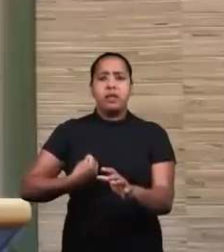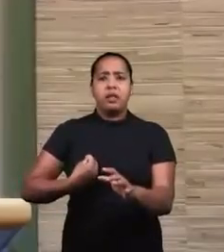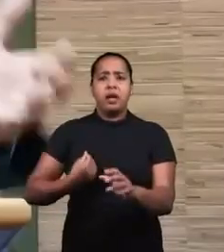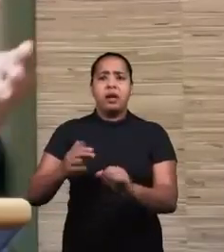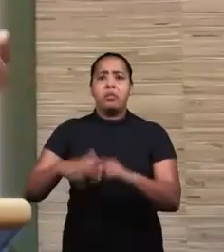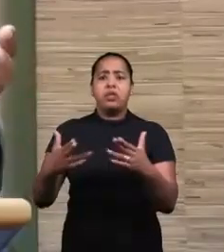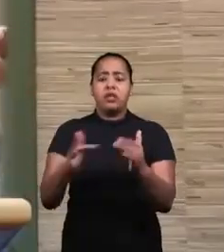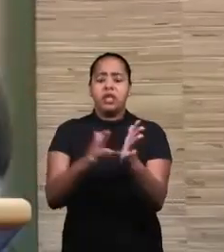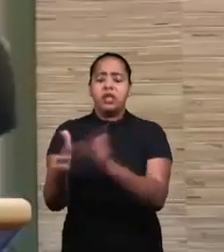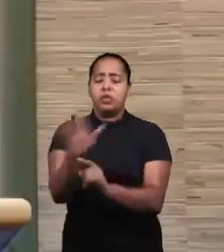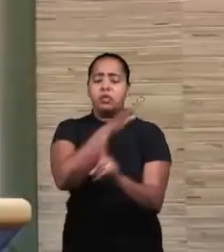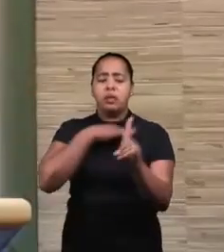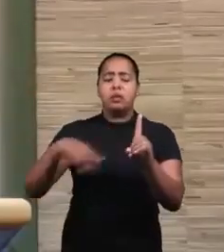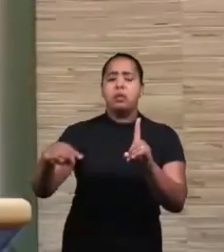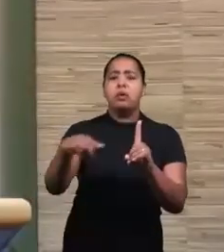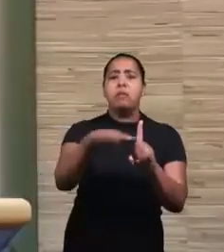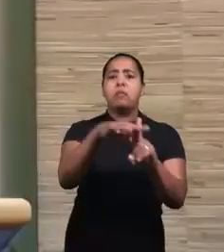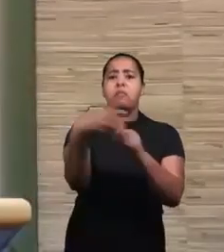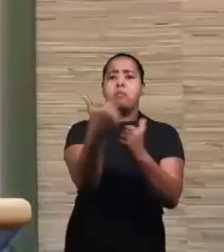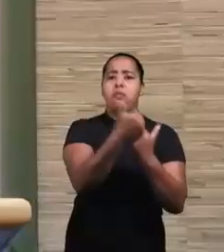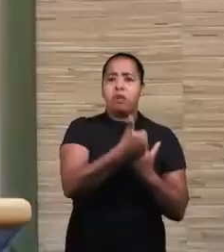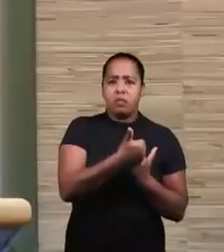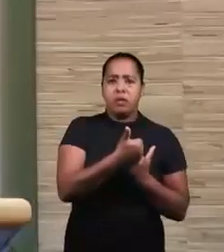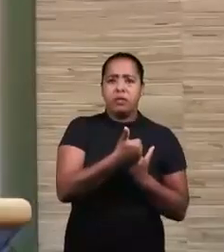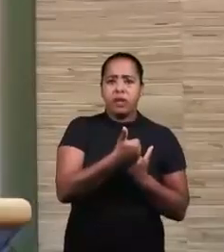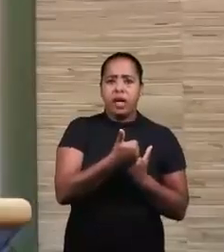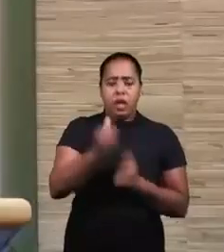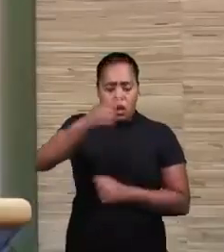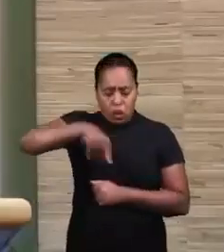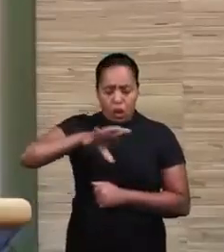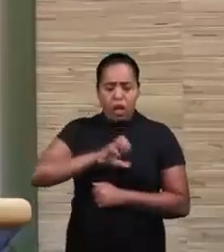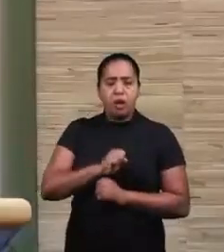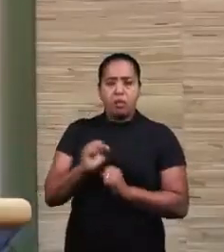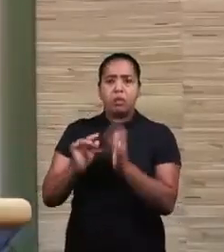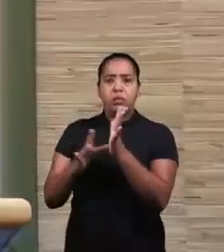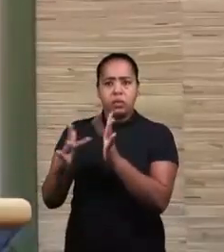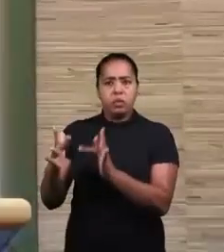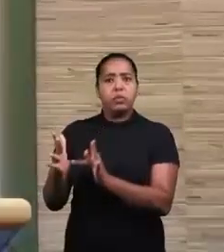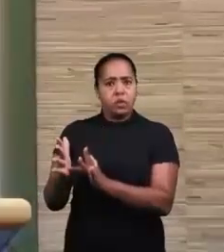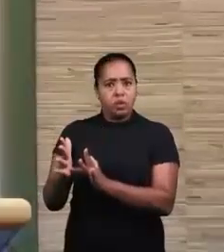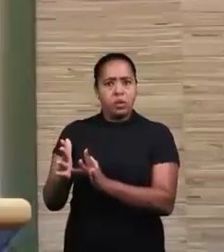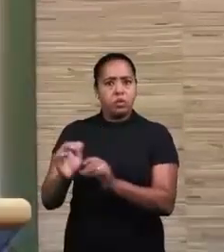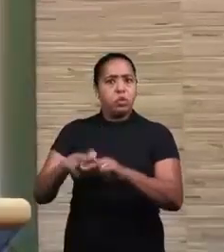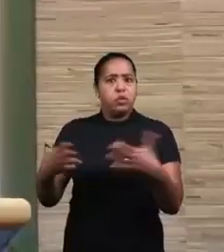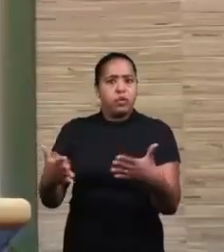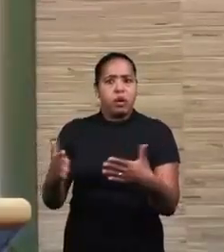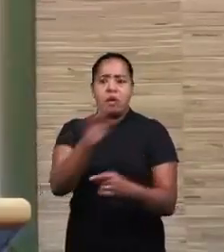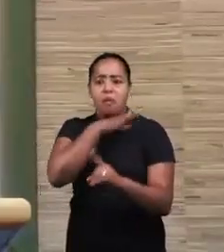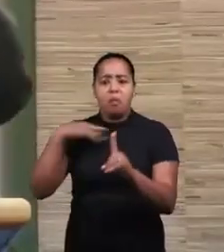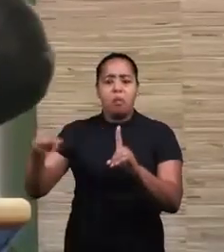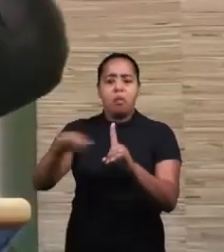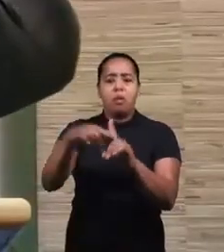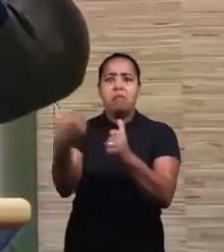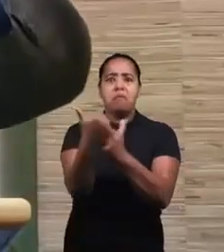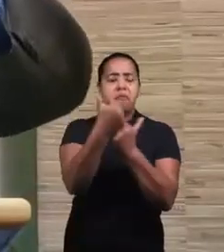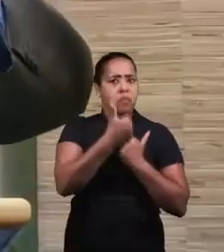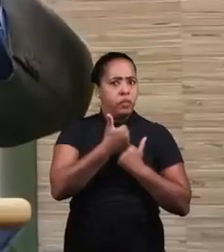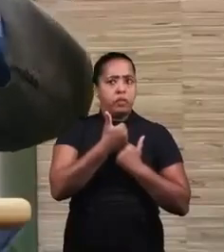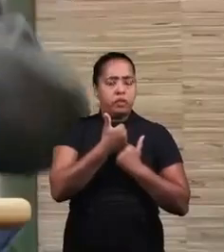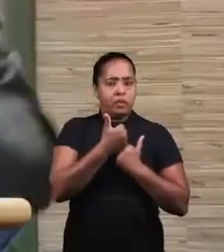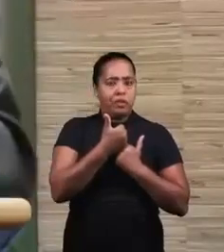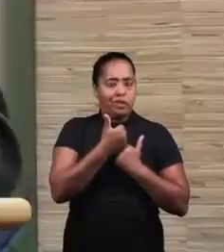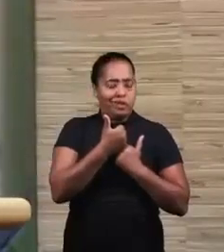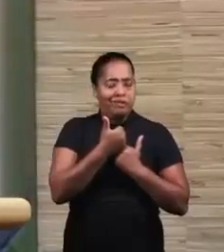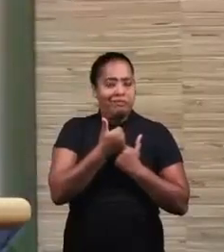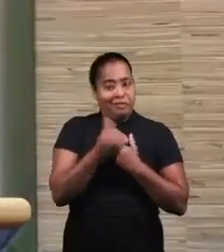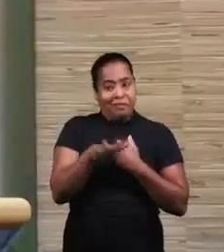Nobody needs to be sorry for Jesus because He died for us. Of course, we love Him because He did that for us.